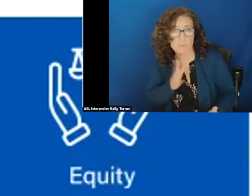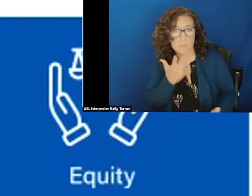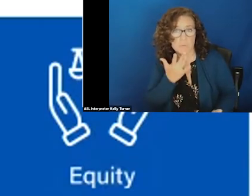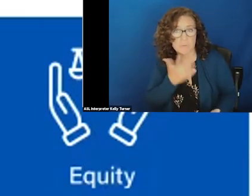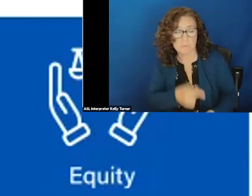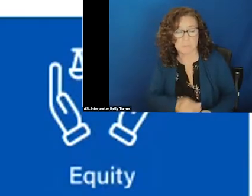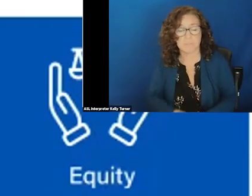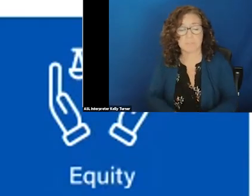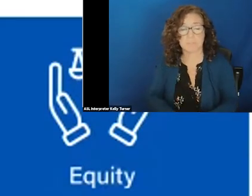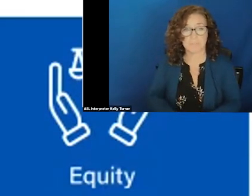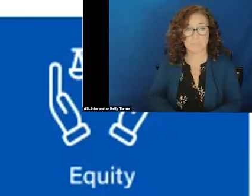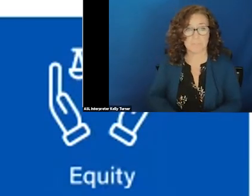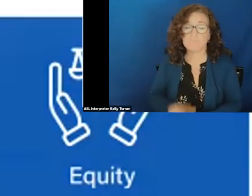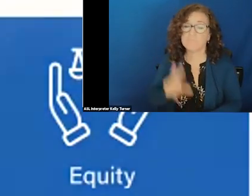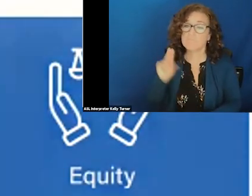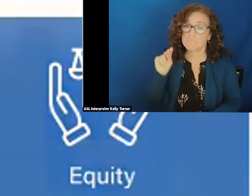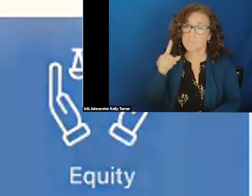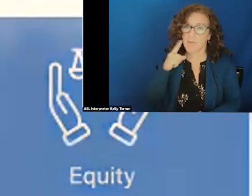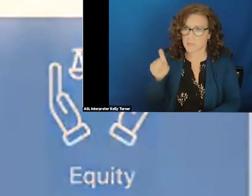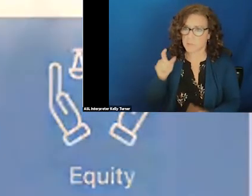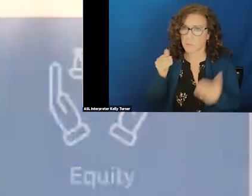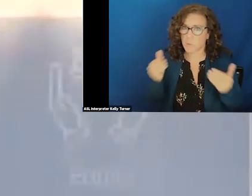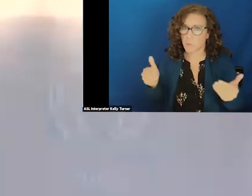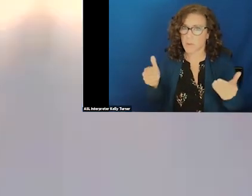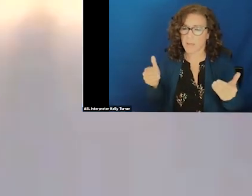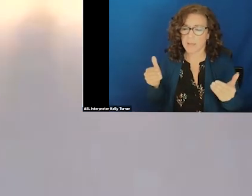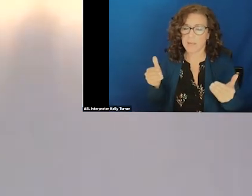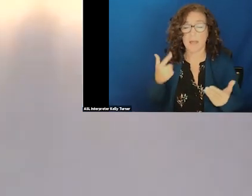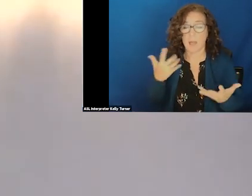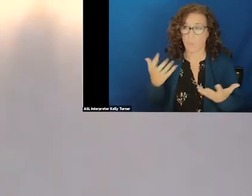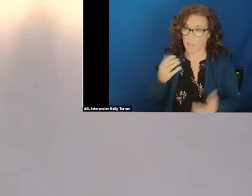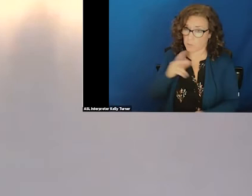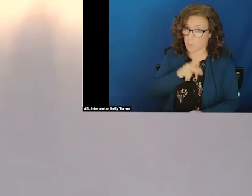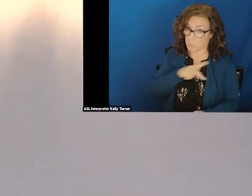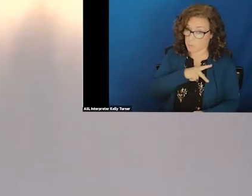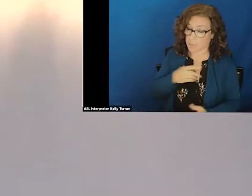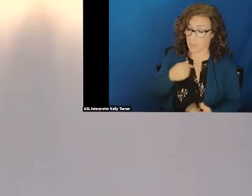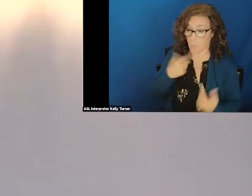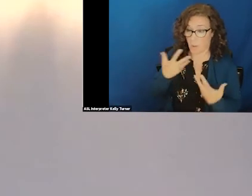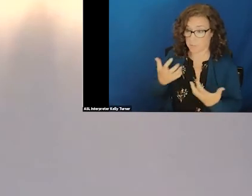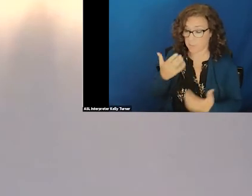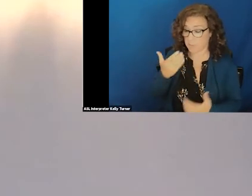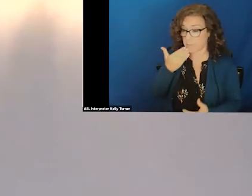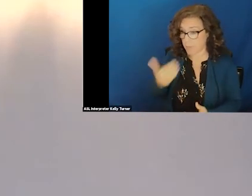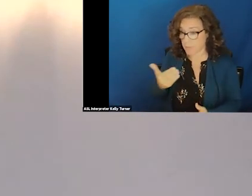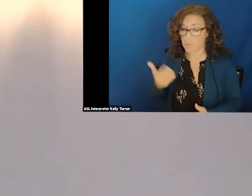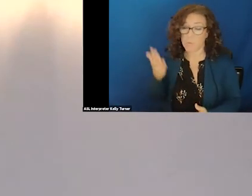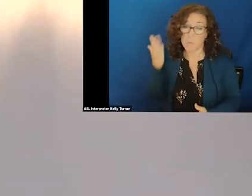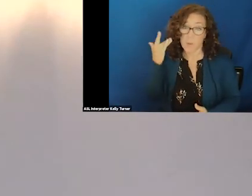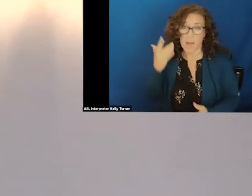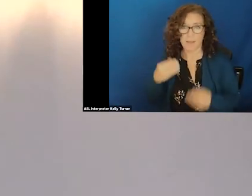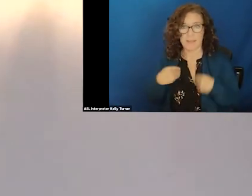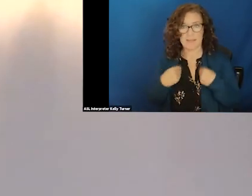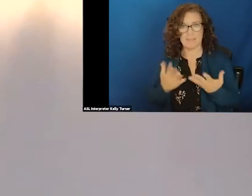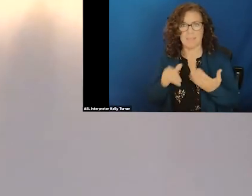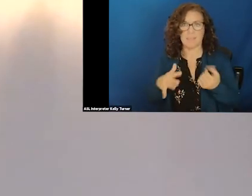you, because I think giving this umbrella understanding to all of us and the expectation that this